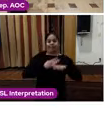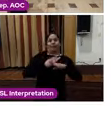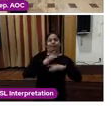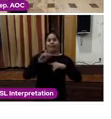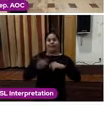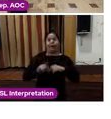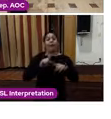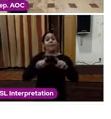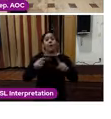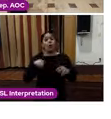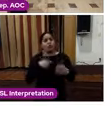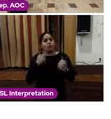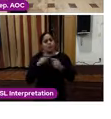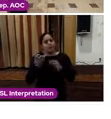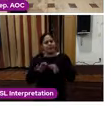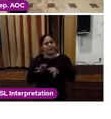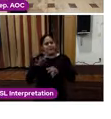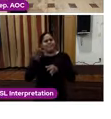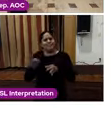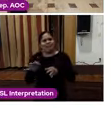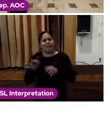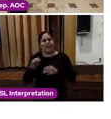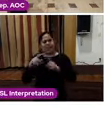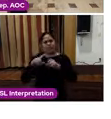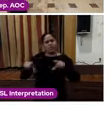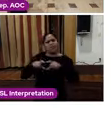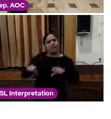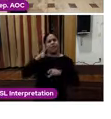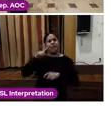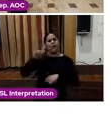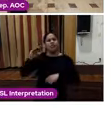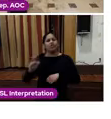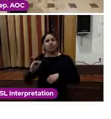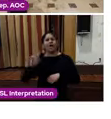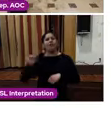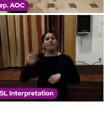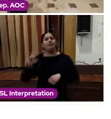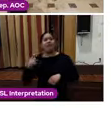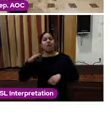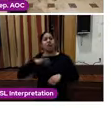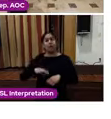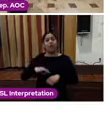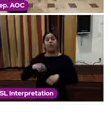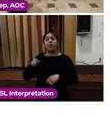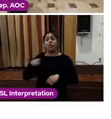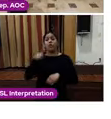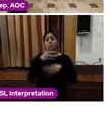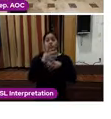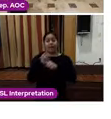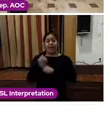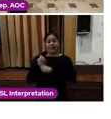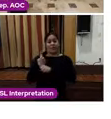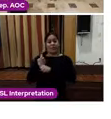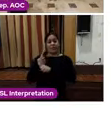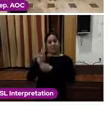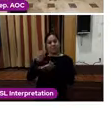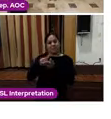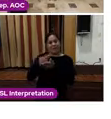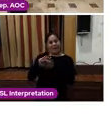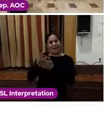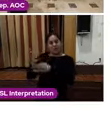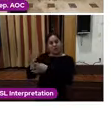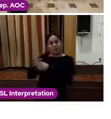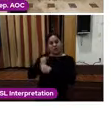We've been trying to extend those. However, the child tax credits that you got last year, that cash, may not